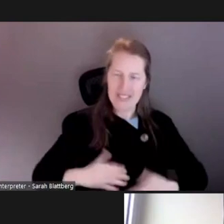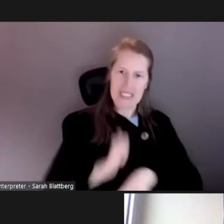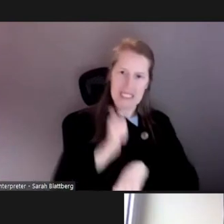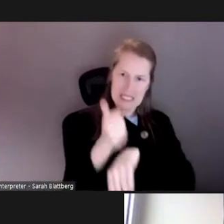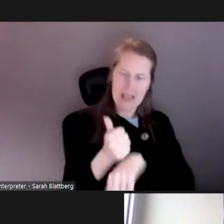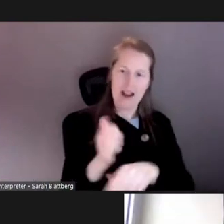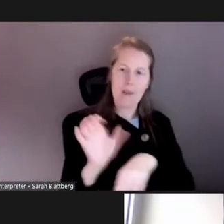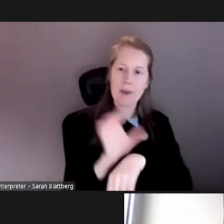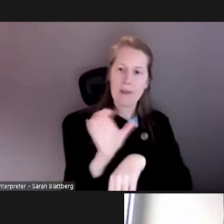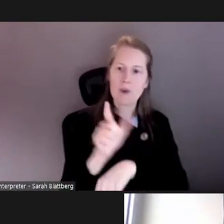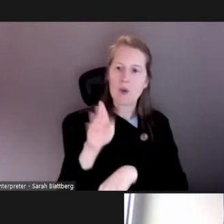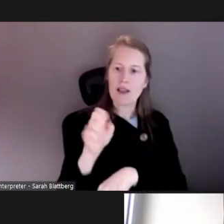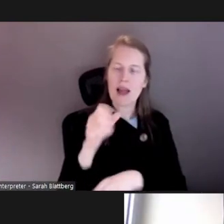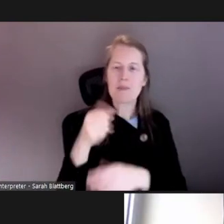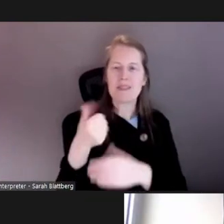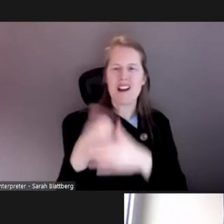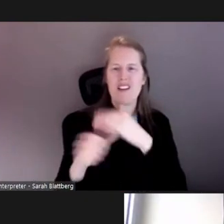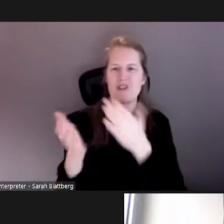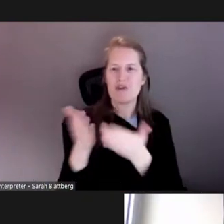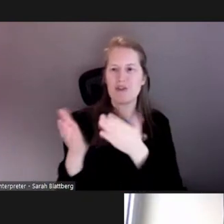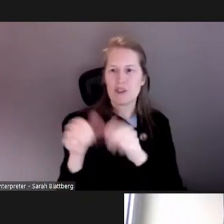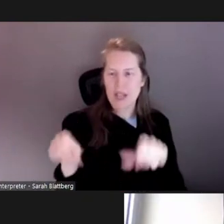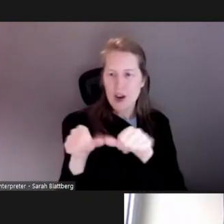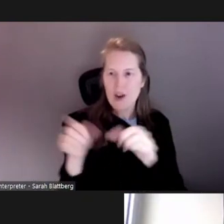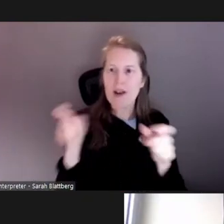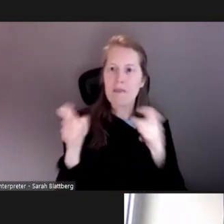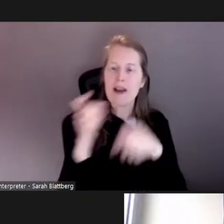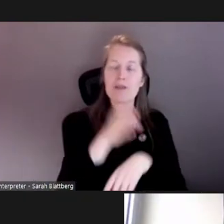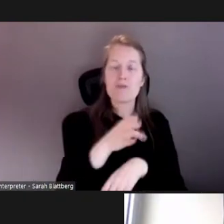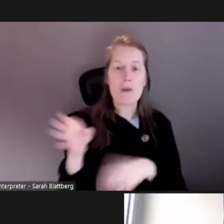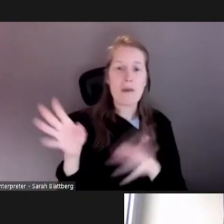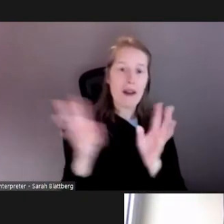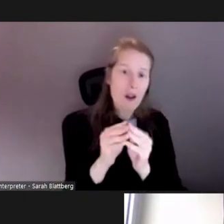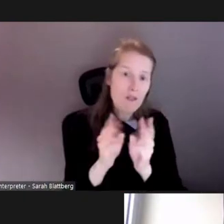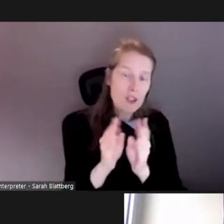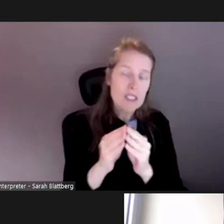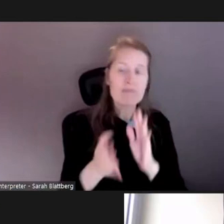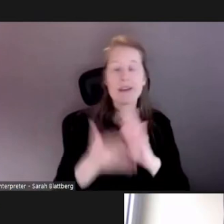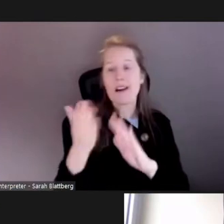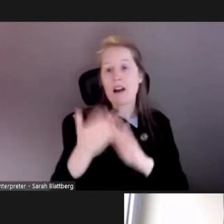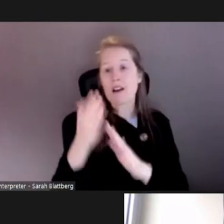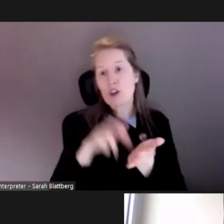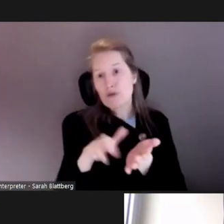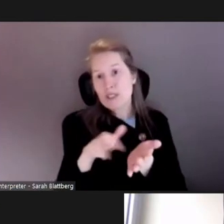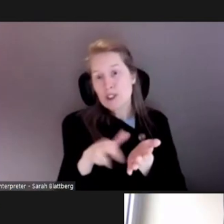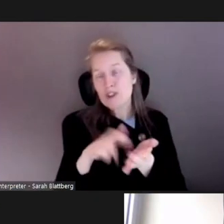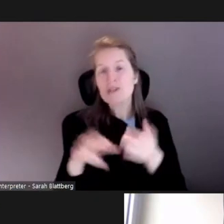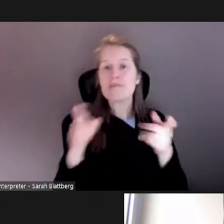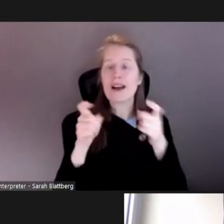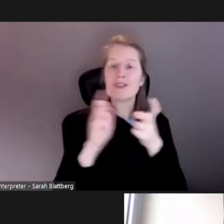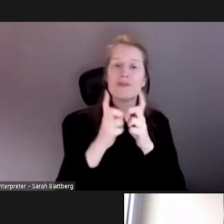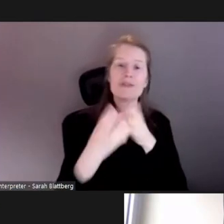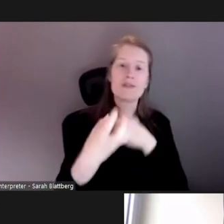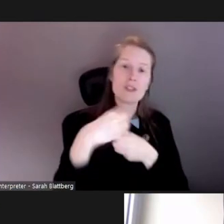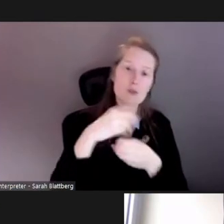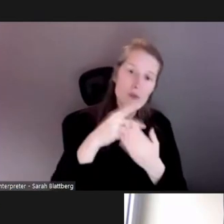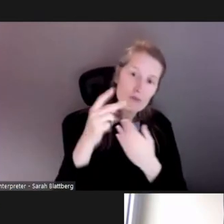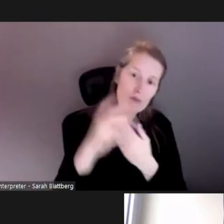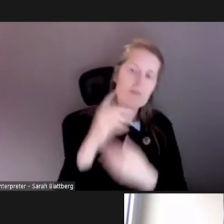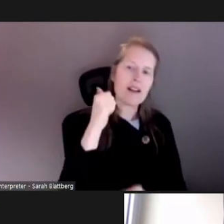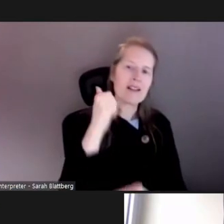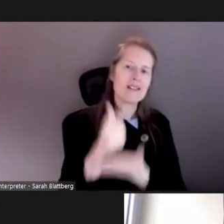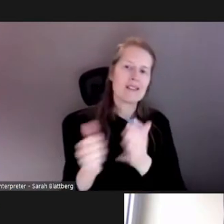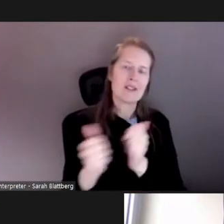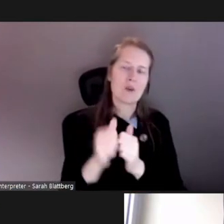labs in underserved areas, managed broadband conferences, conducted research, managed digital inclusion programs, and assisted with the